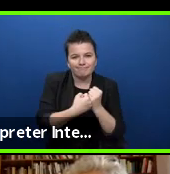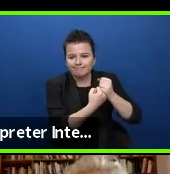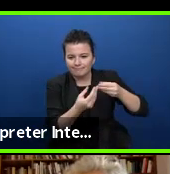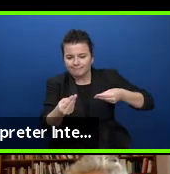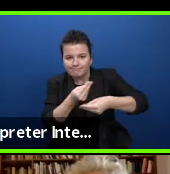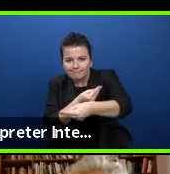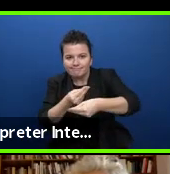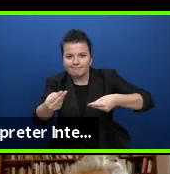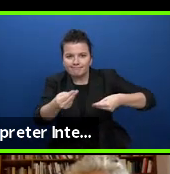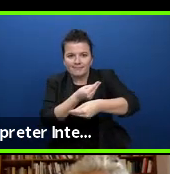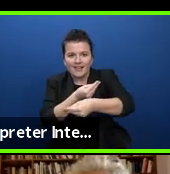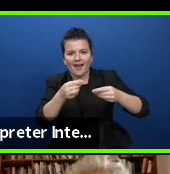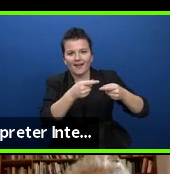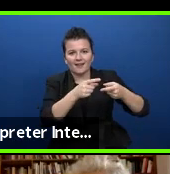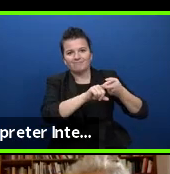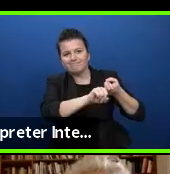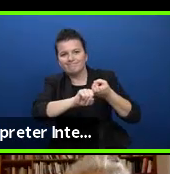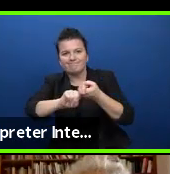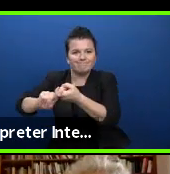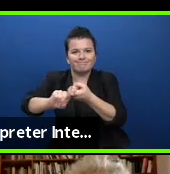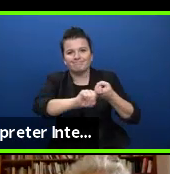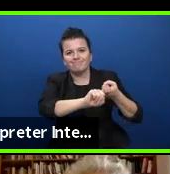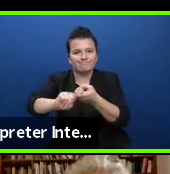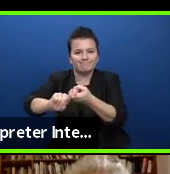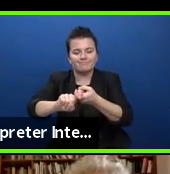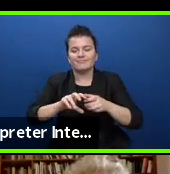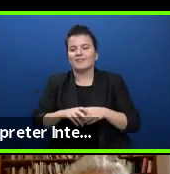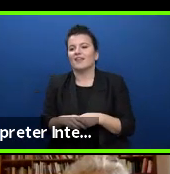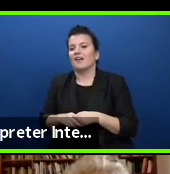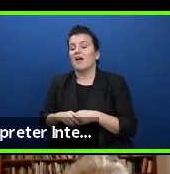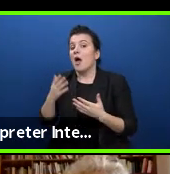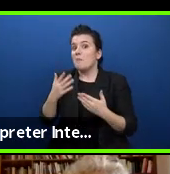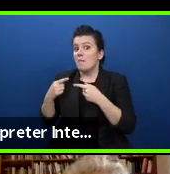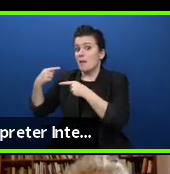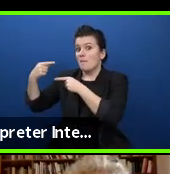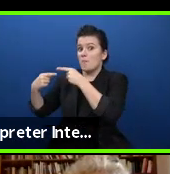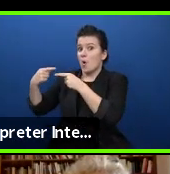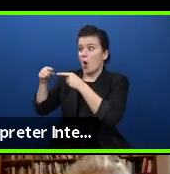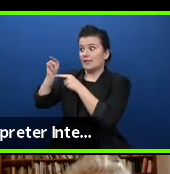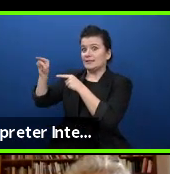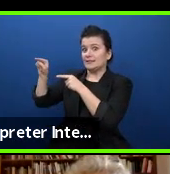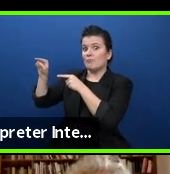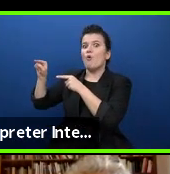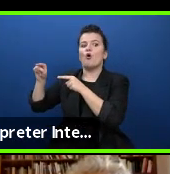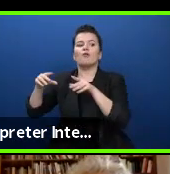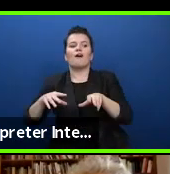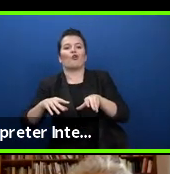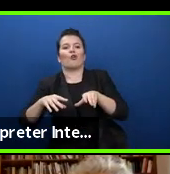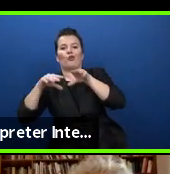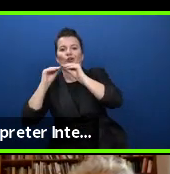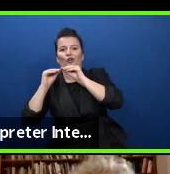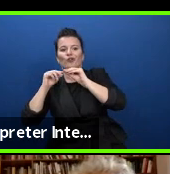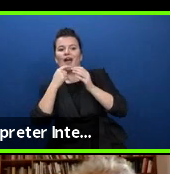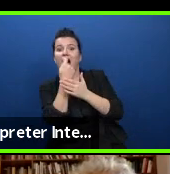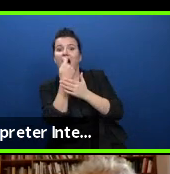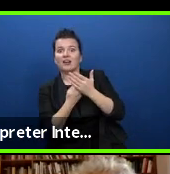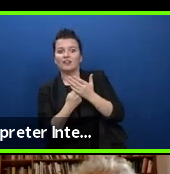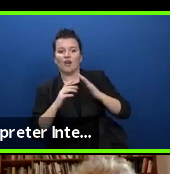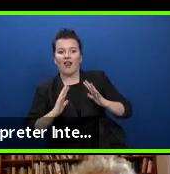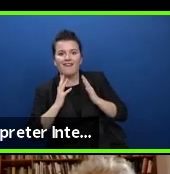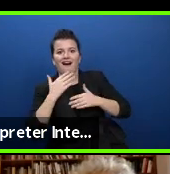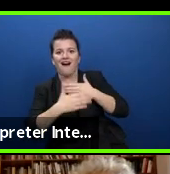funders maybe learned something about, and policymakers learned more about the situation of artists. It's obviously, and we have been repeating it